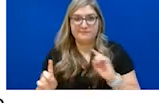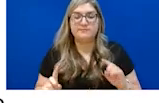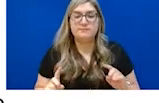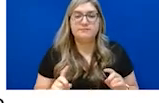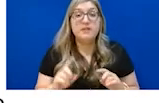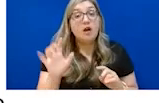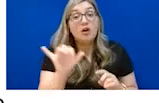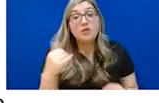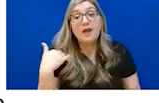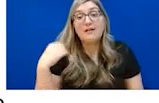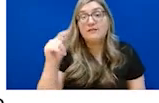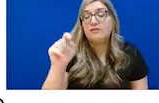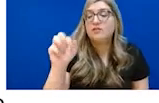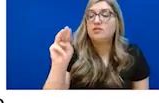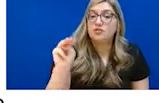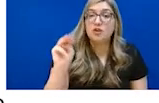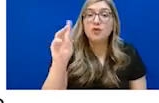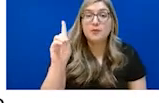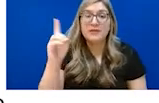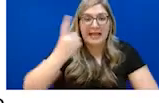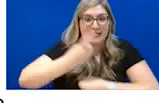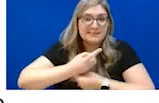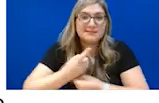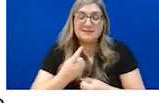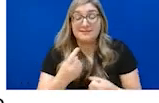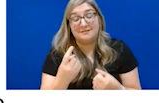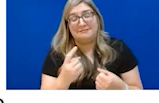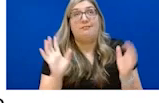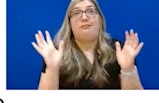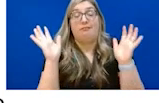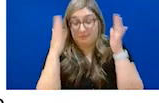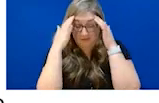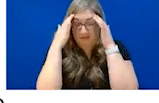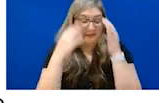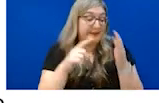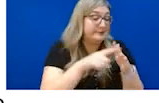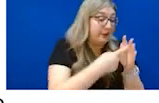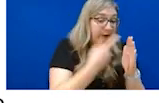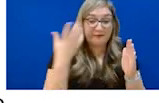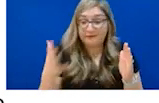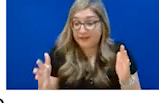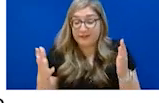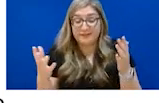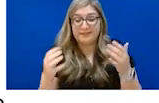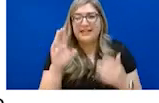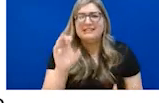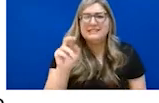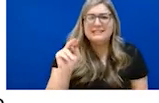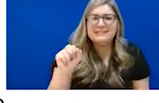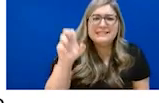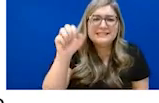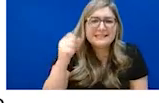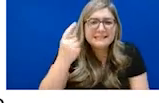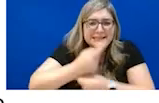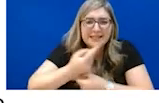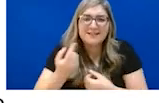see, oh my gosh, all the different start dates and end dates and census dates. I hope that we do a